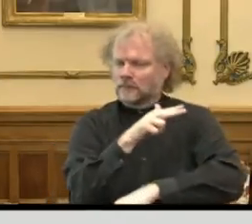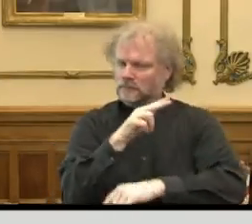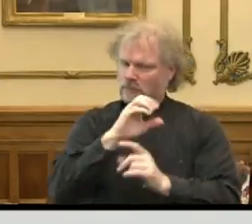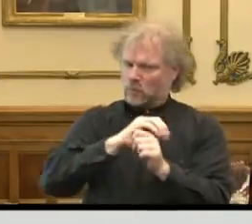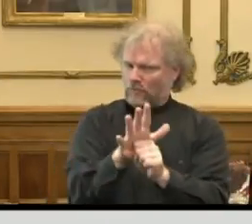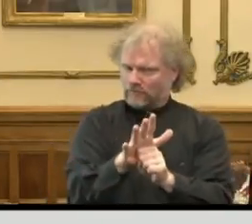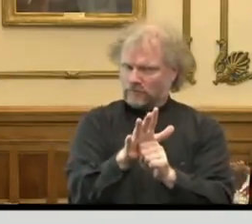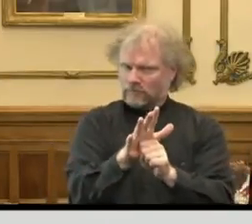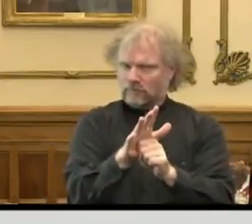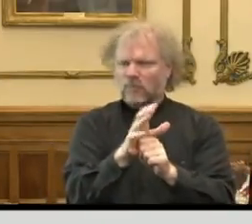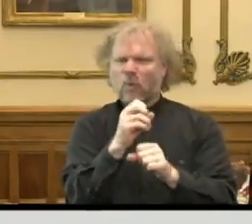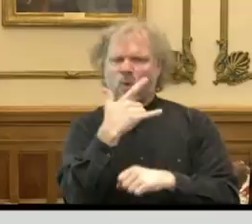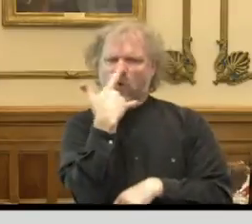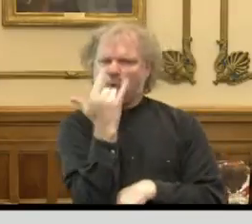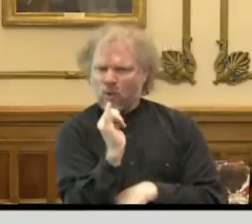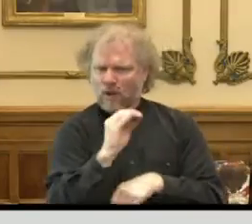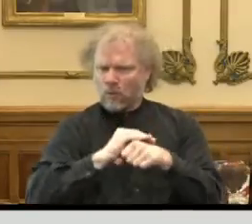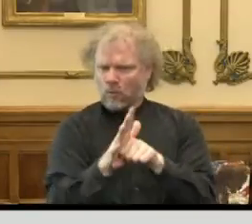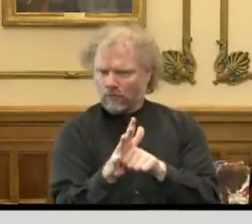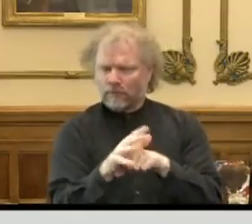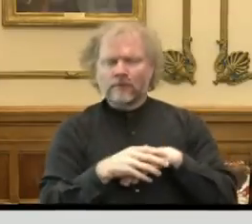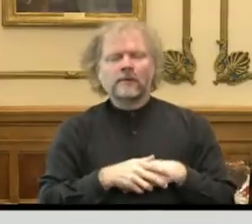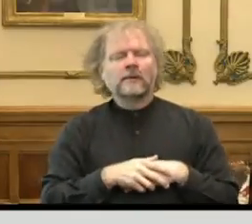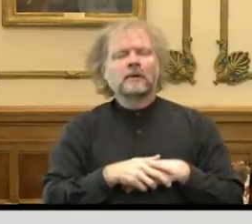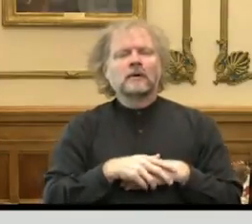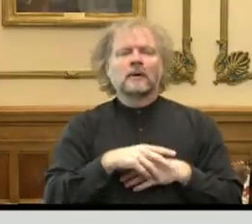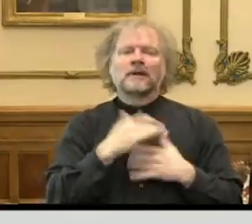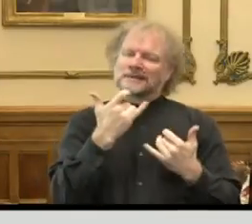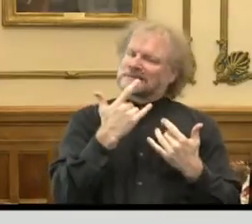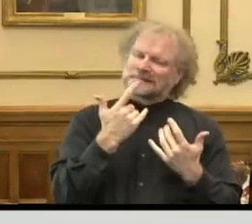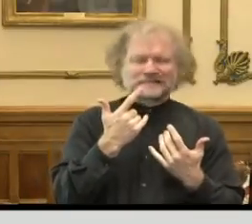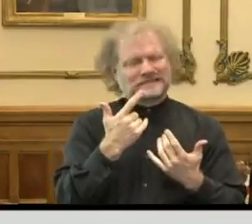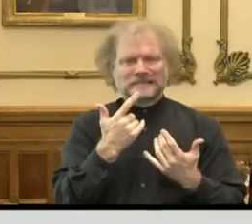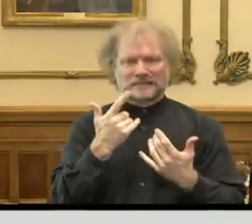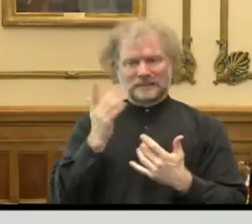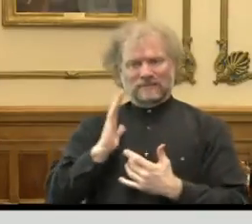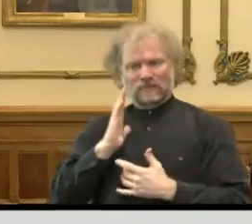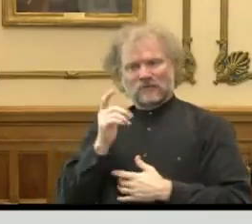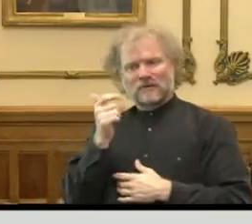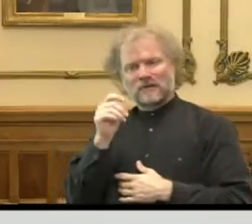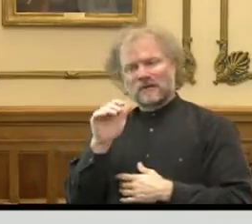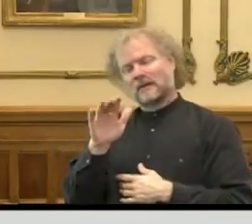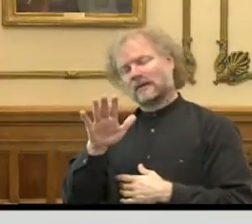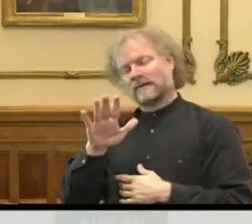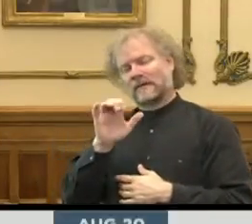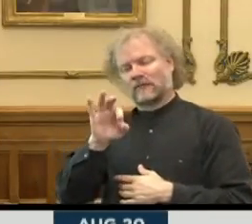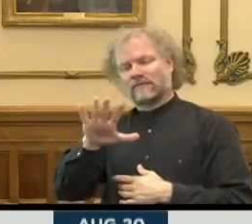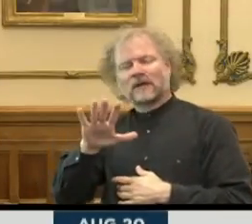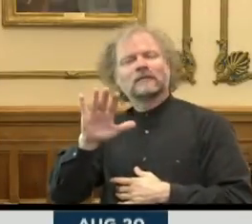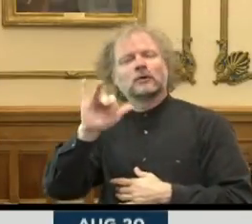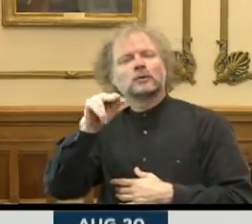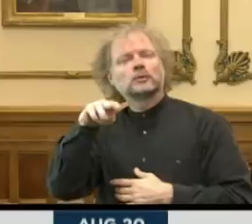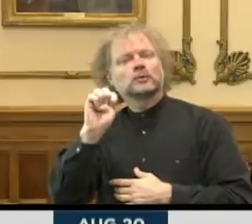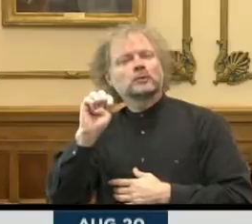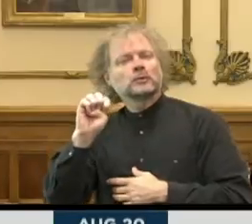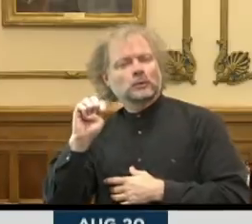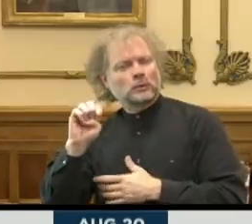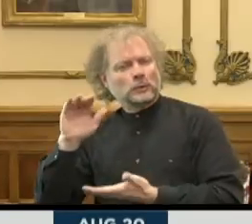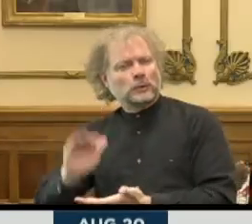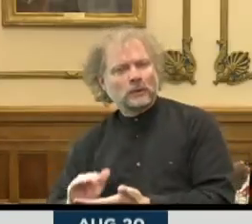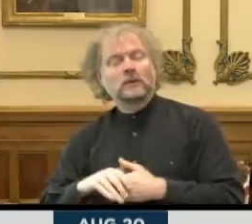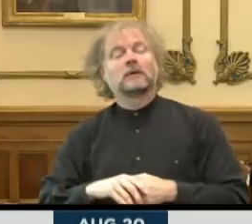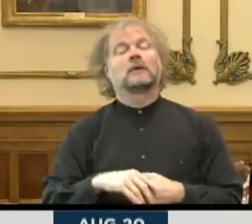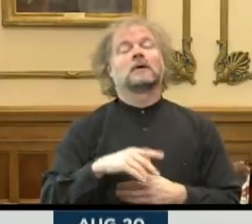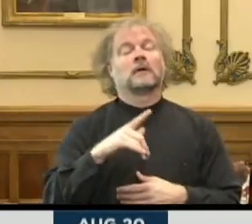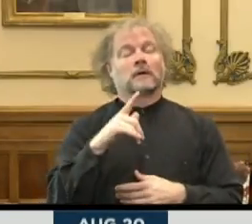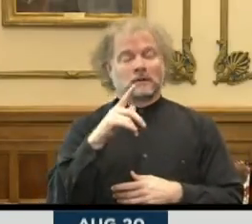or with COVID-like symptoms. That's still well above our 595 in late June. We saw 90 patients